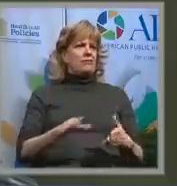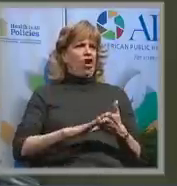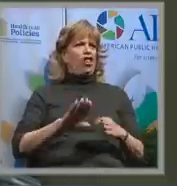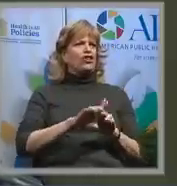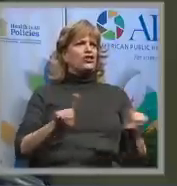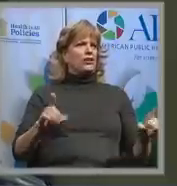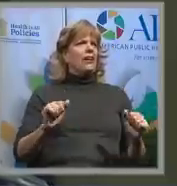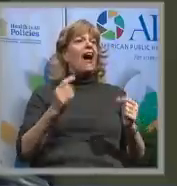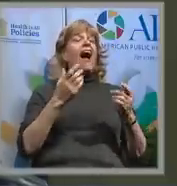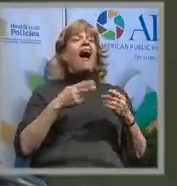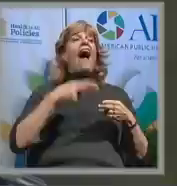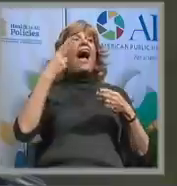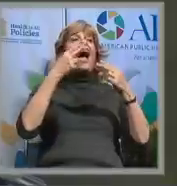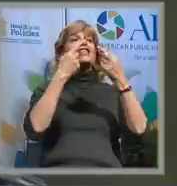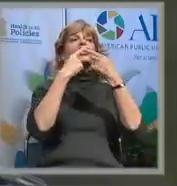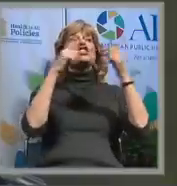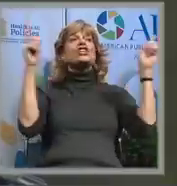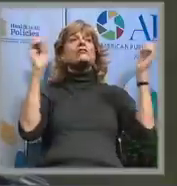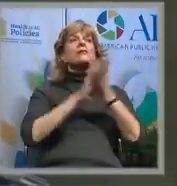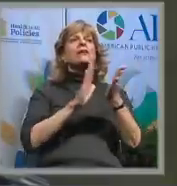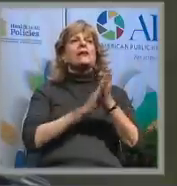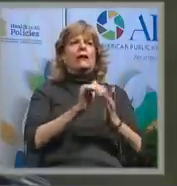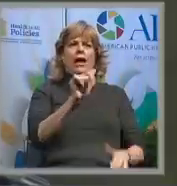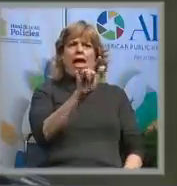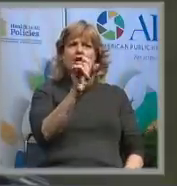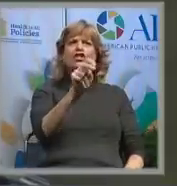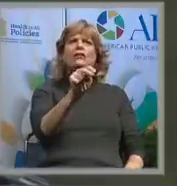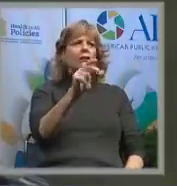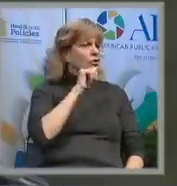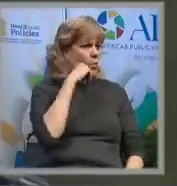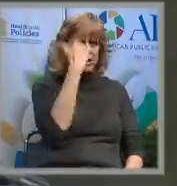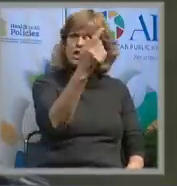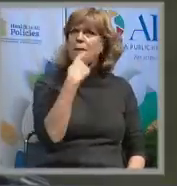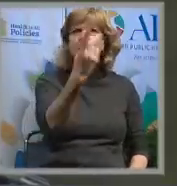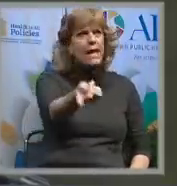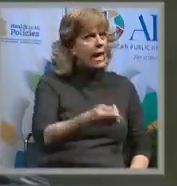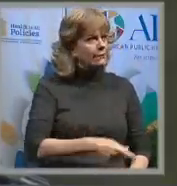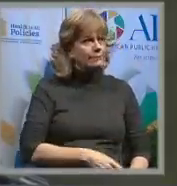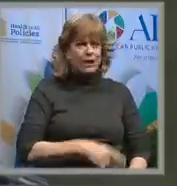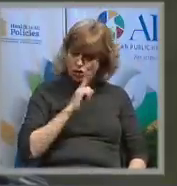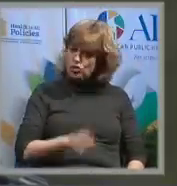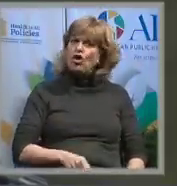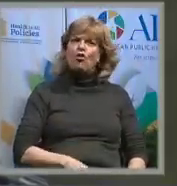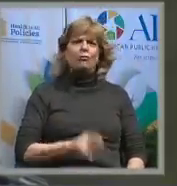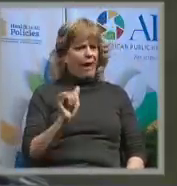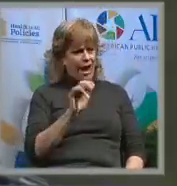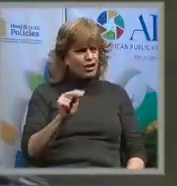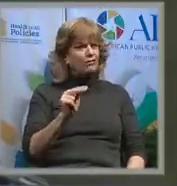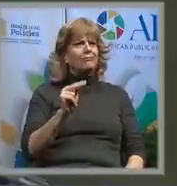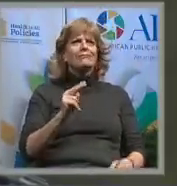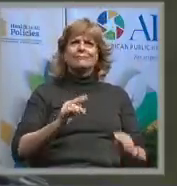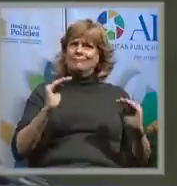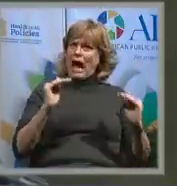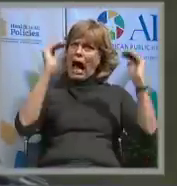highest achieving group in our country academically? That's right. Don't be ashamed to say it. It's the truth, all right? Uh-huh, it's